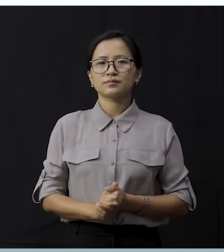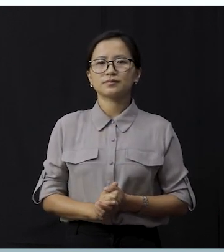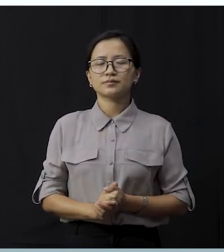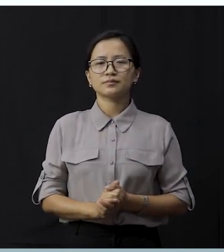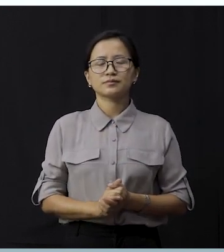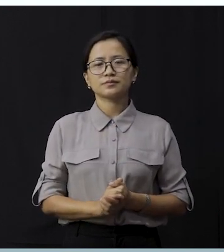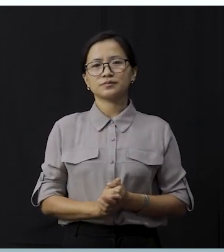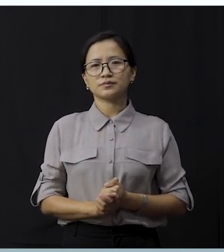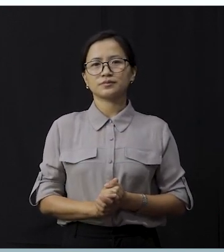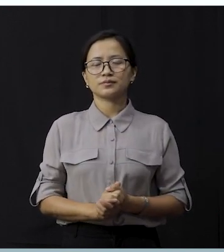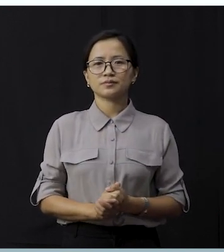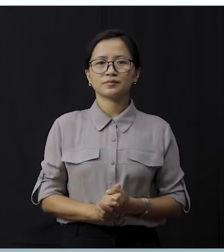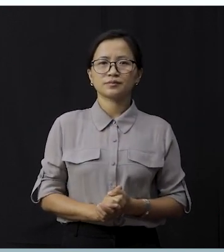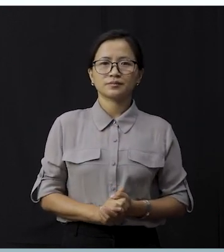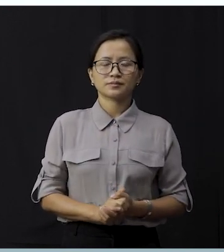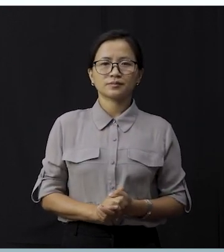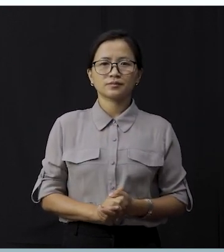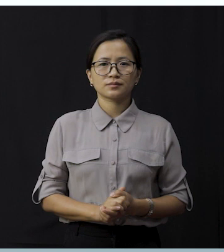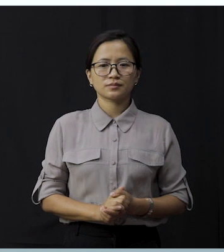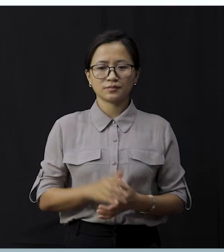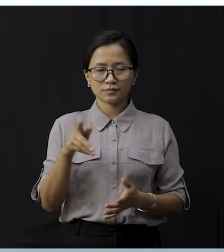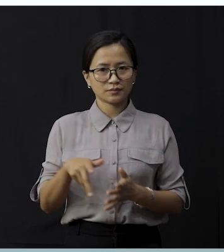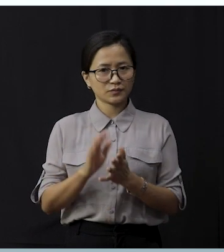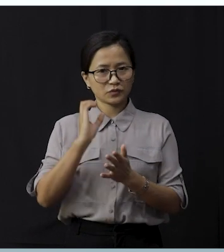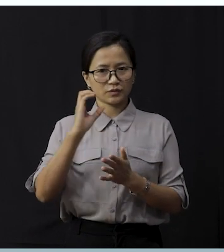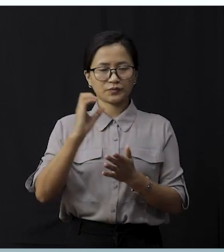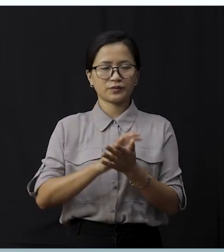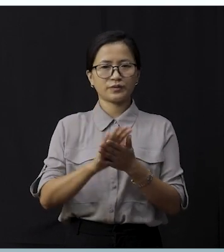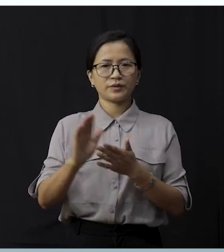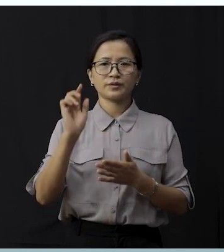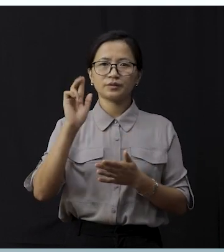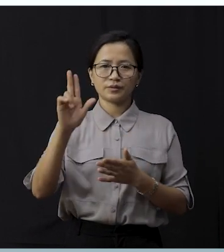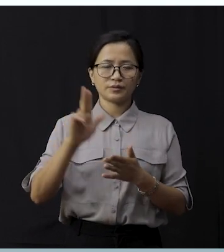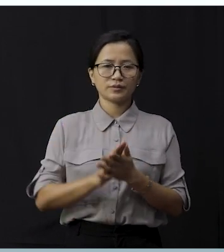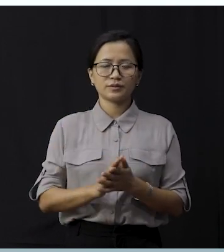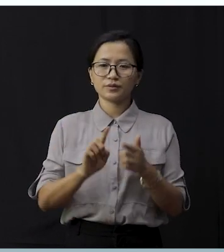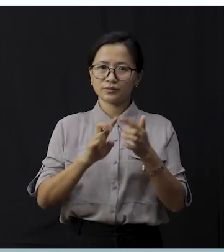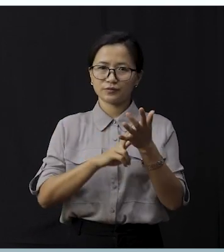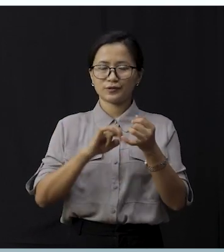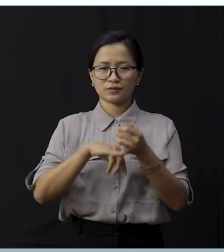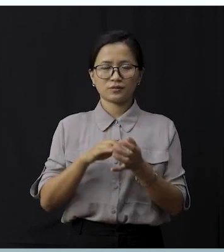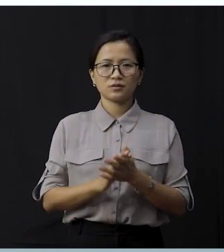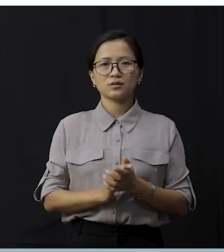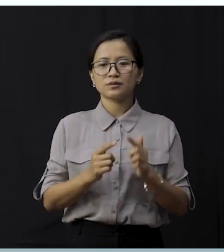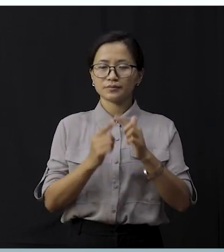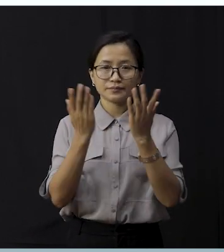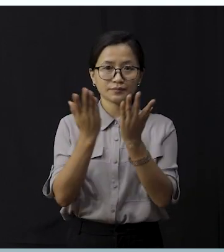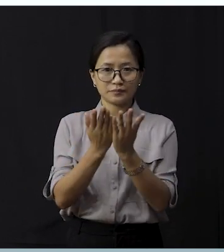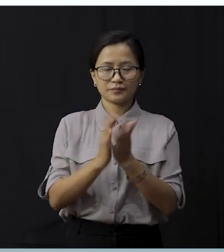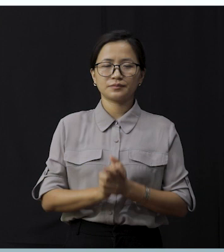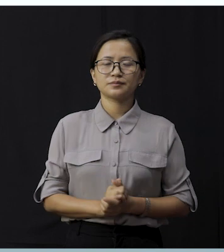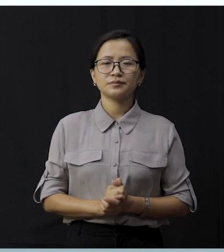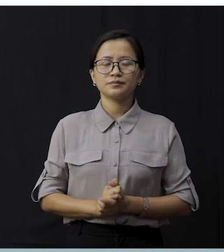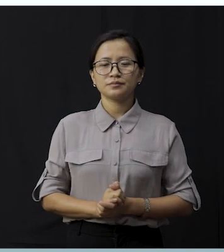that a things that belongs to us. It is on chapter 8 in your EVS textbook, social science